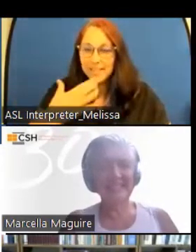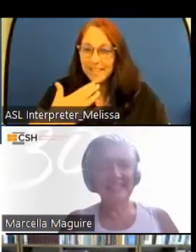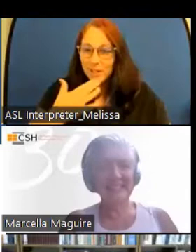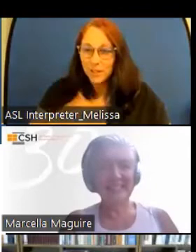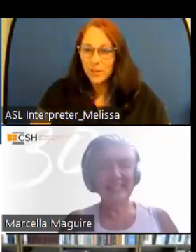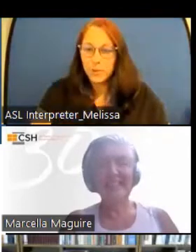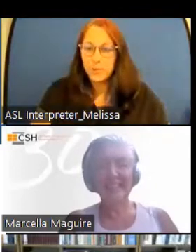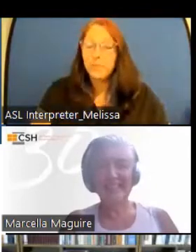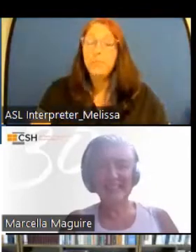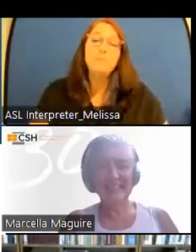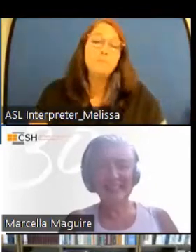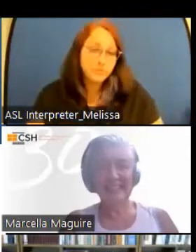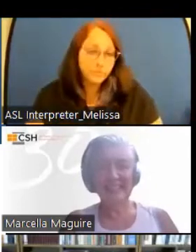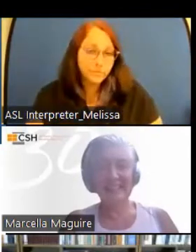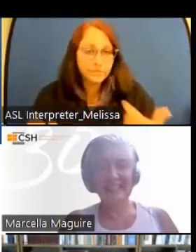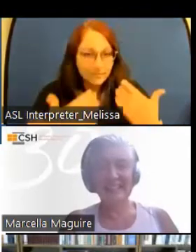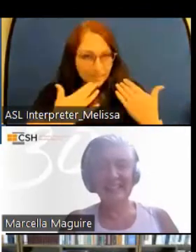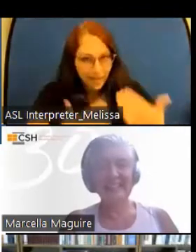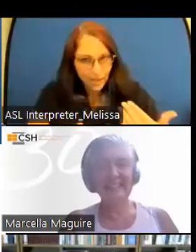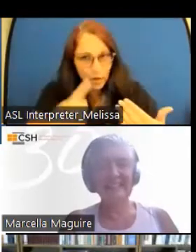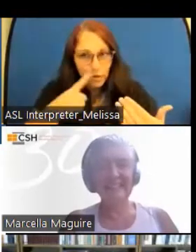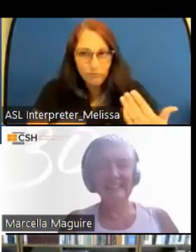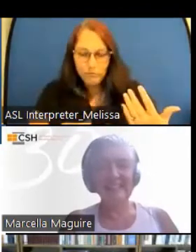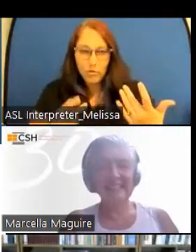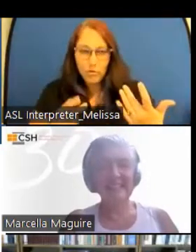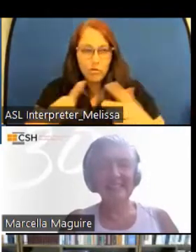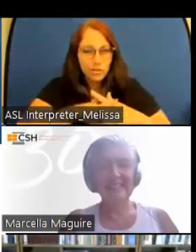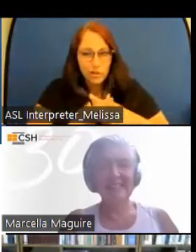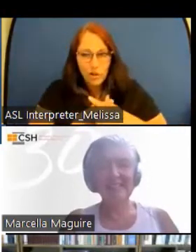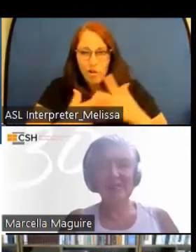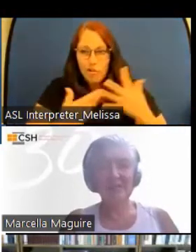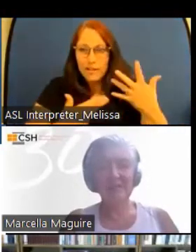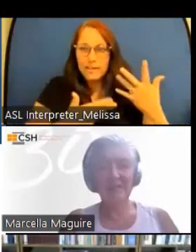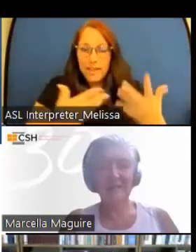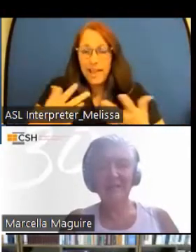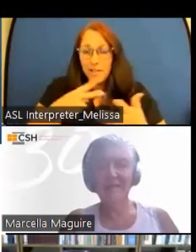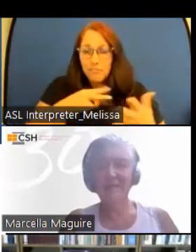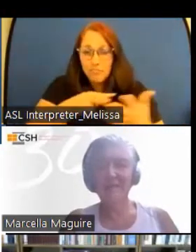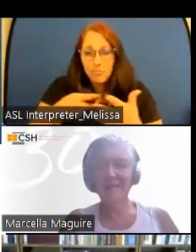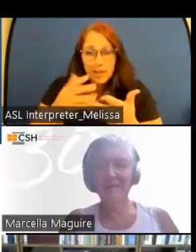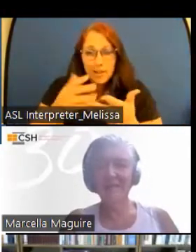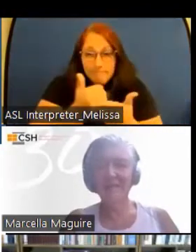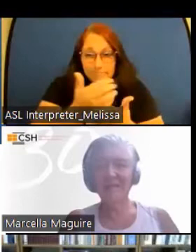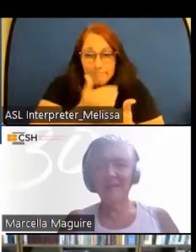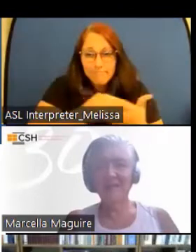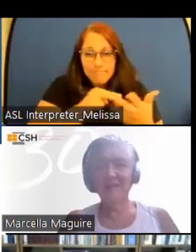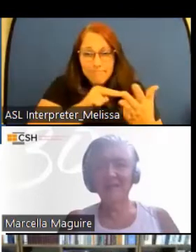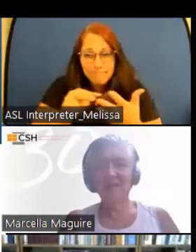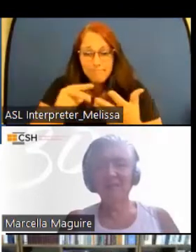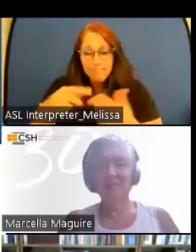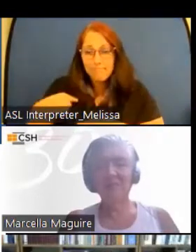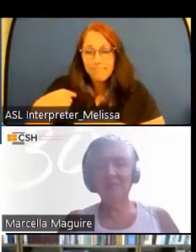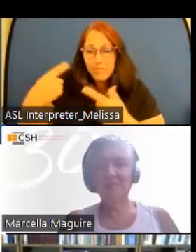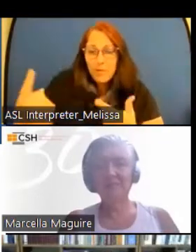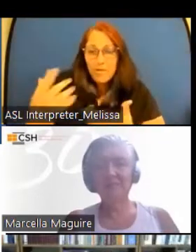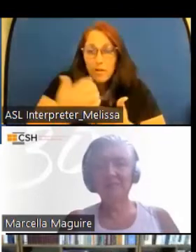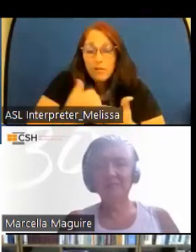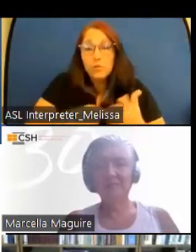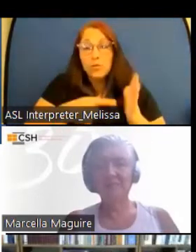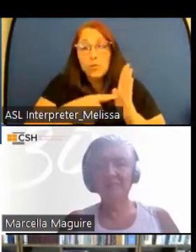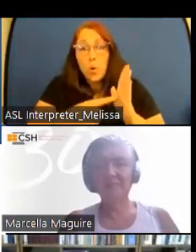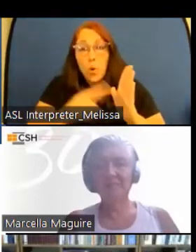setting the stage, looking at some of the data that has been gathered to show kind of where we are at this